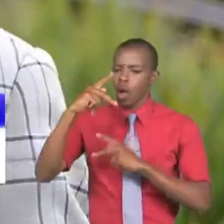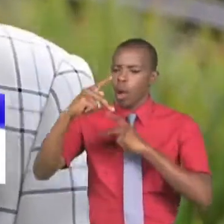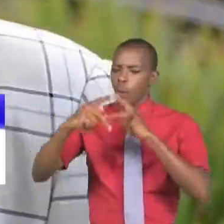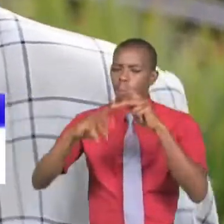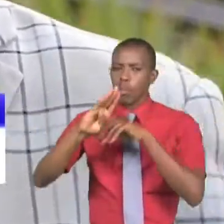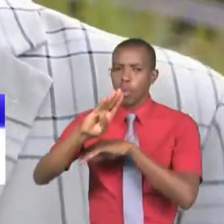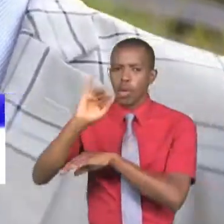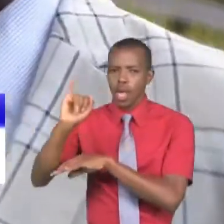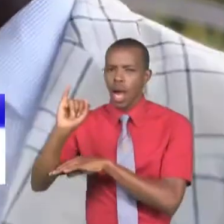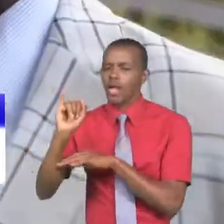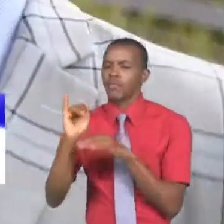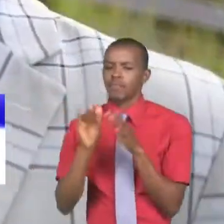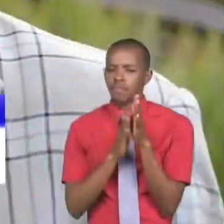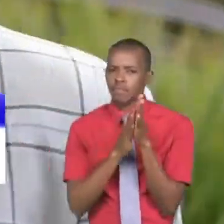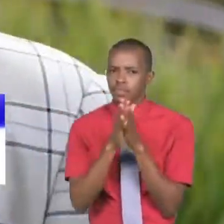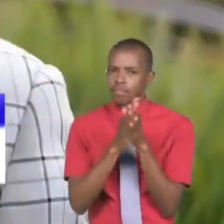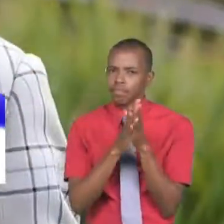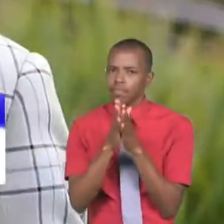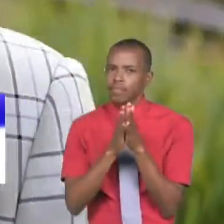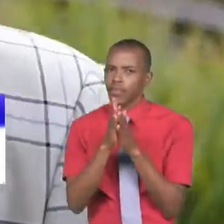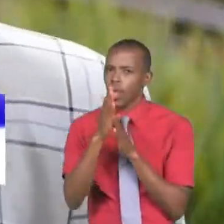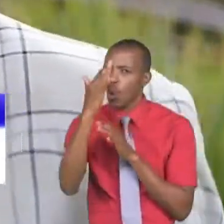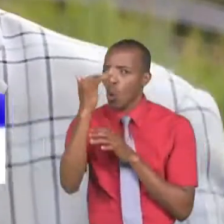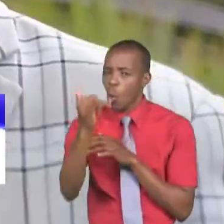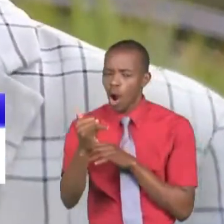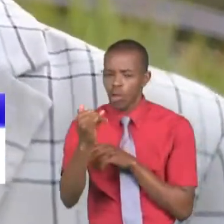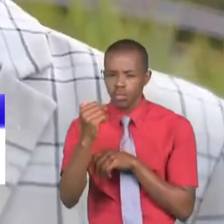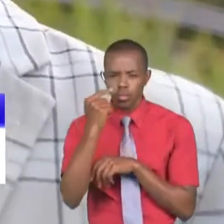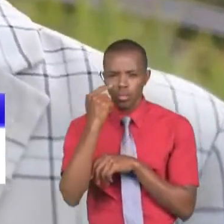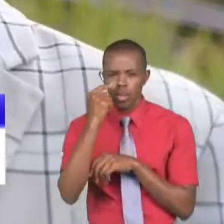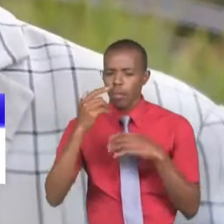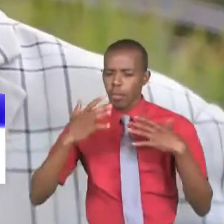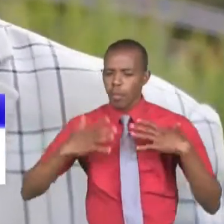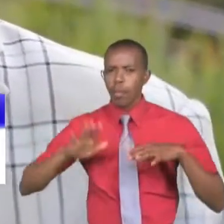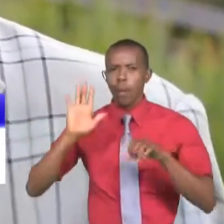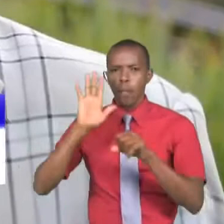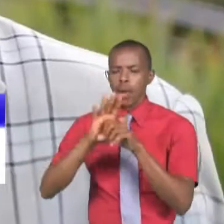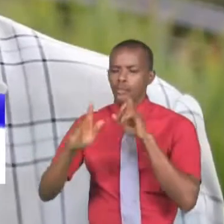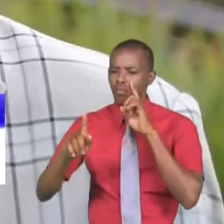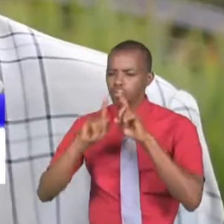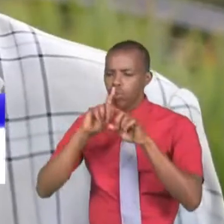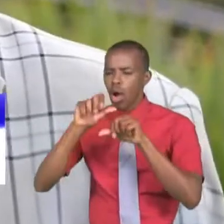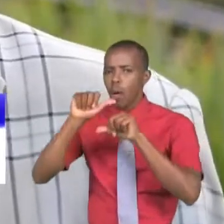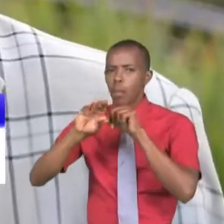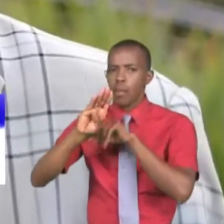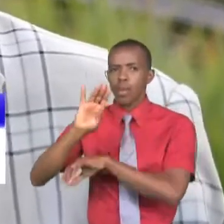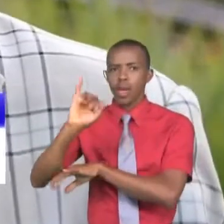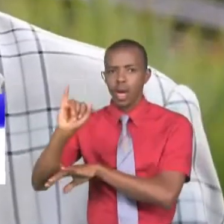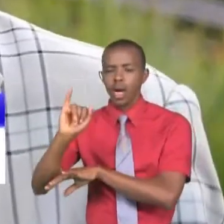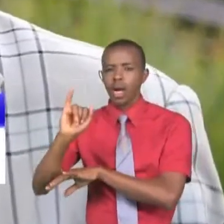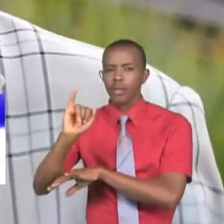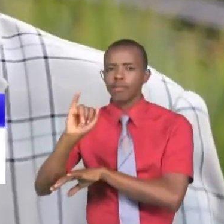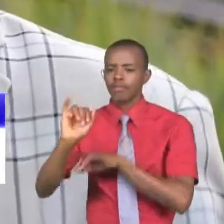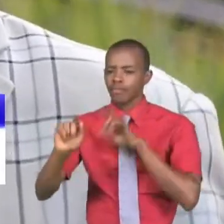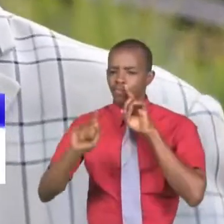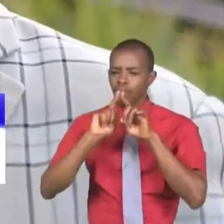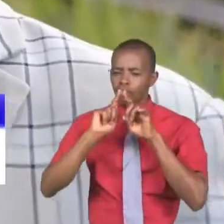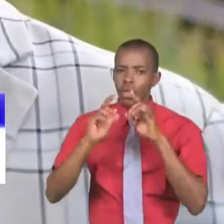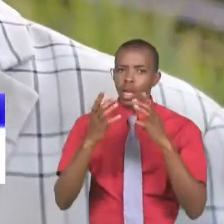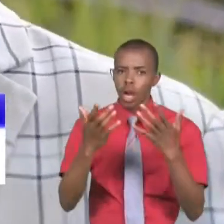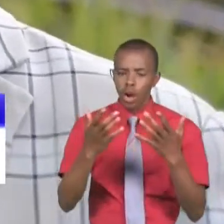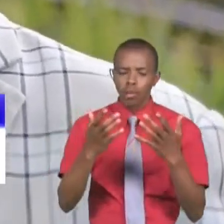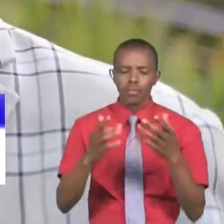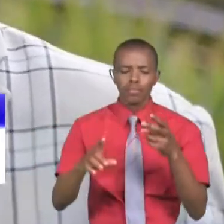a bit interesting. Because when you look at many people who talk about BBI, they talk about it in terms of